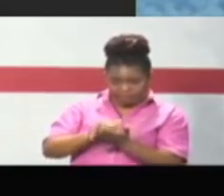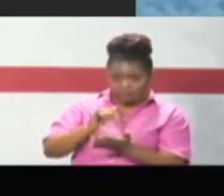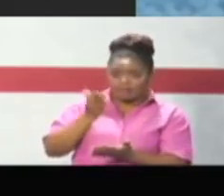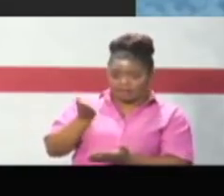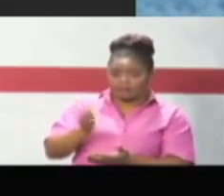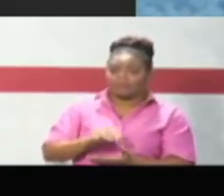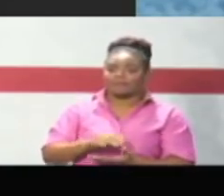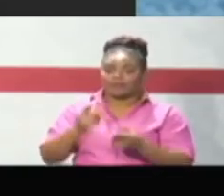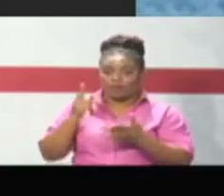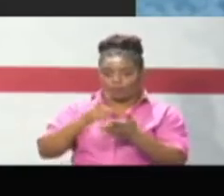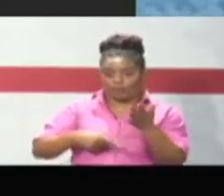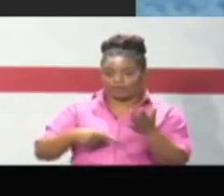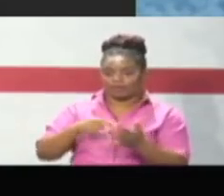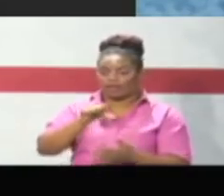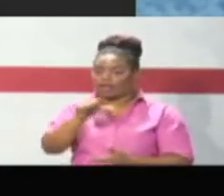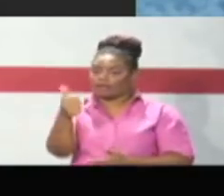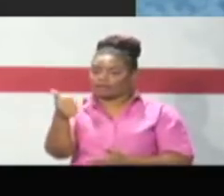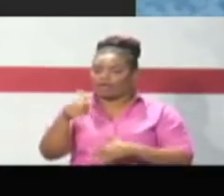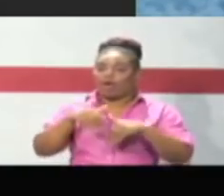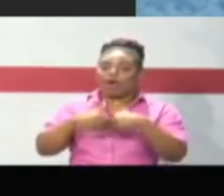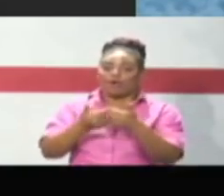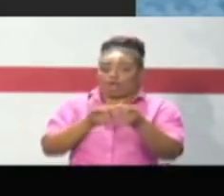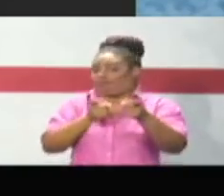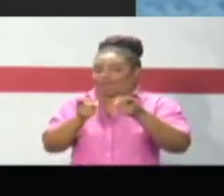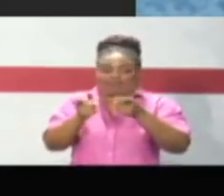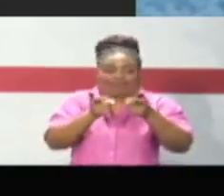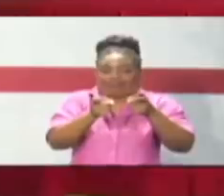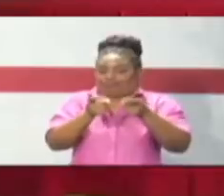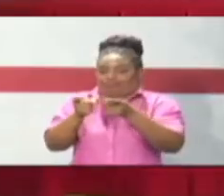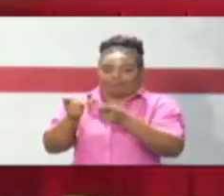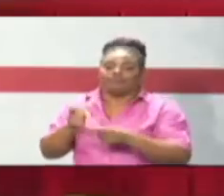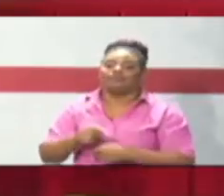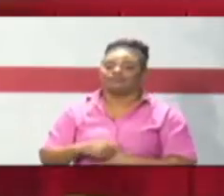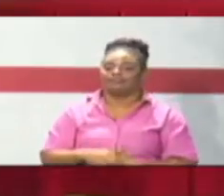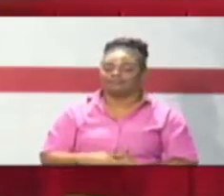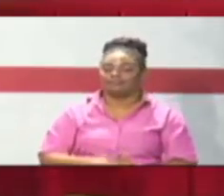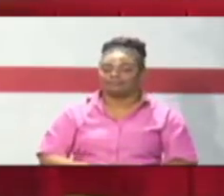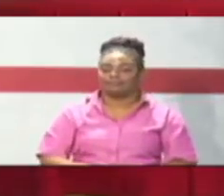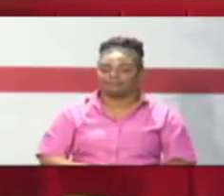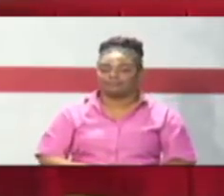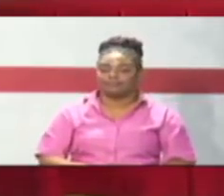put in place to address this? Thank you very much. Okay, so thank you. I will